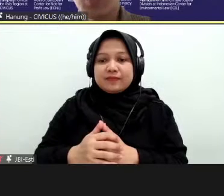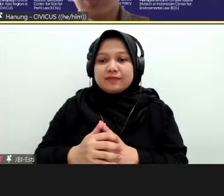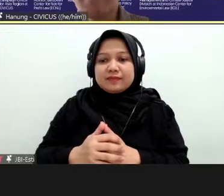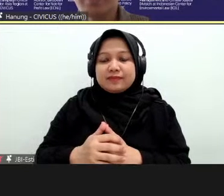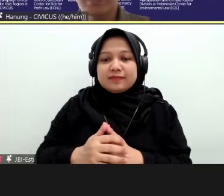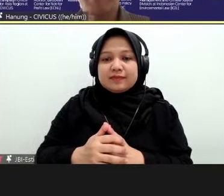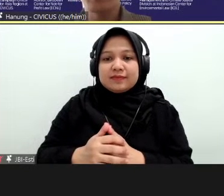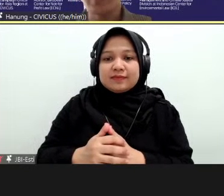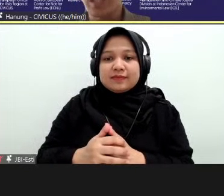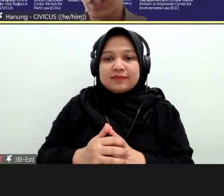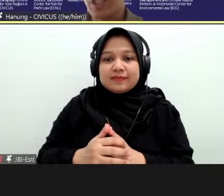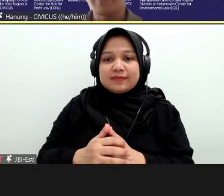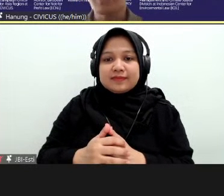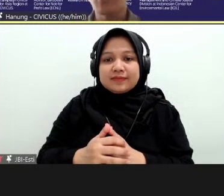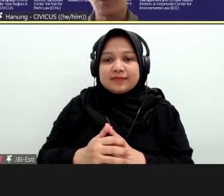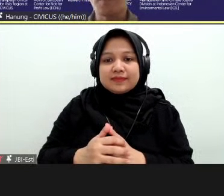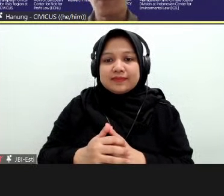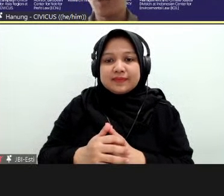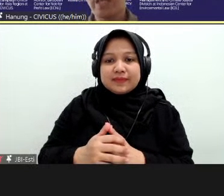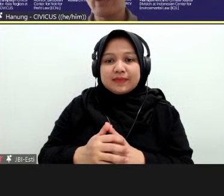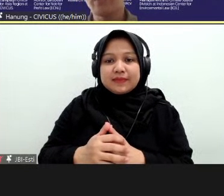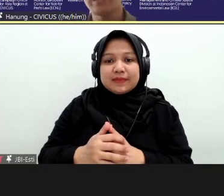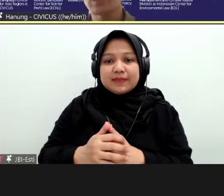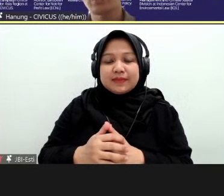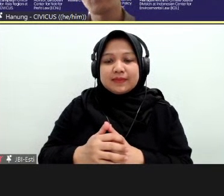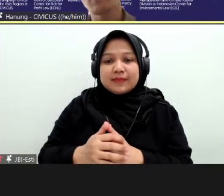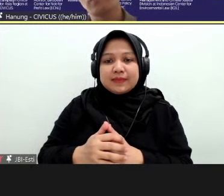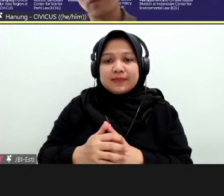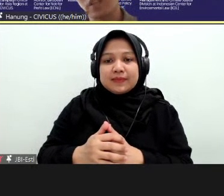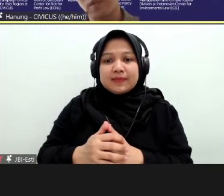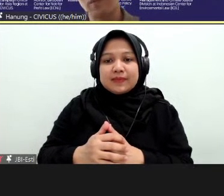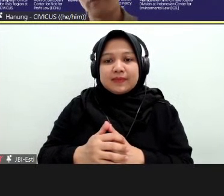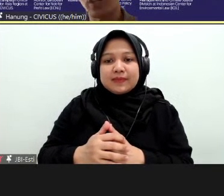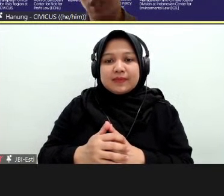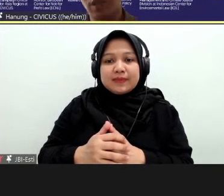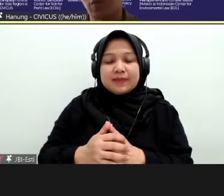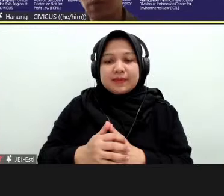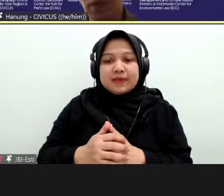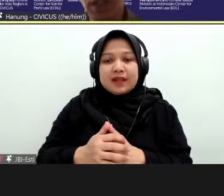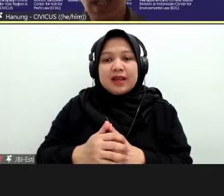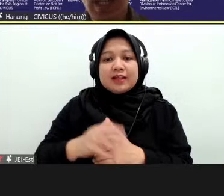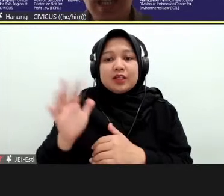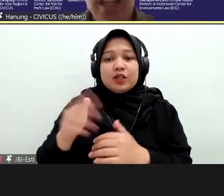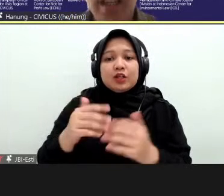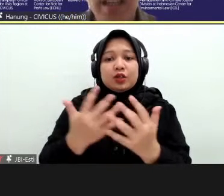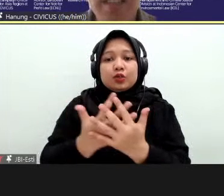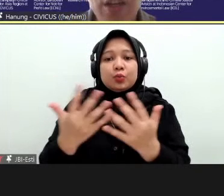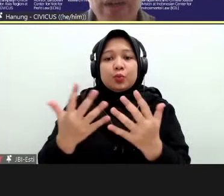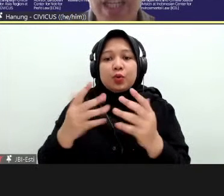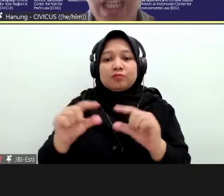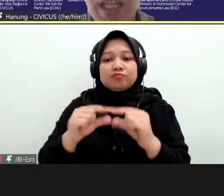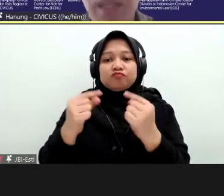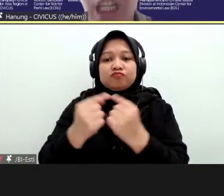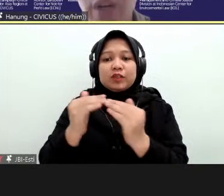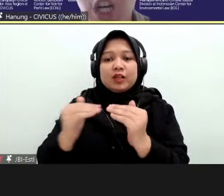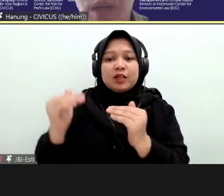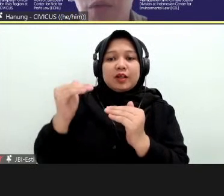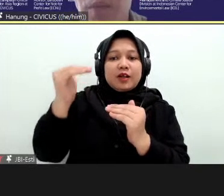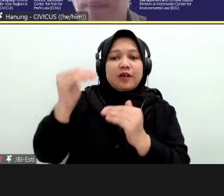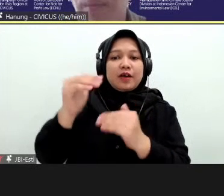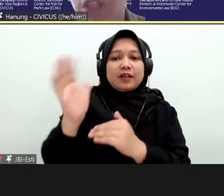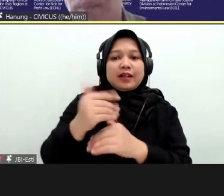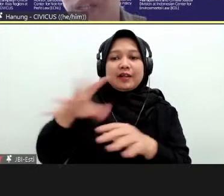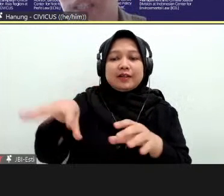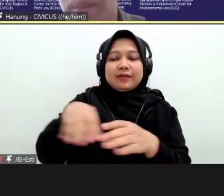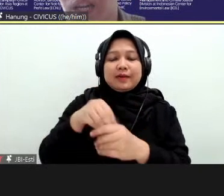to ensure the participatory decision making from all levels, including from the vulnerable groups, safe and enabling environment